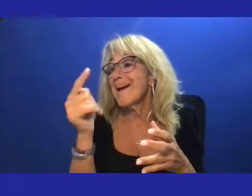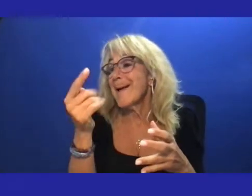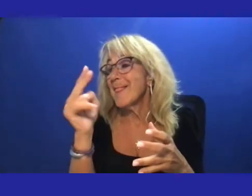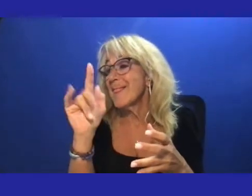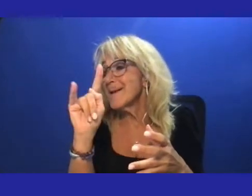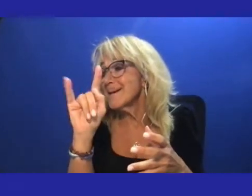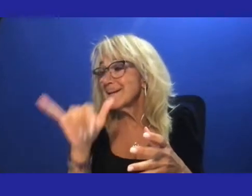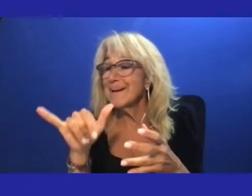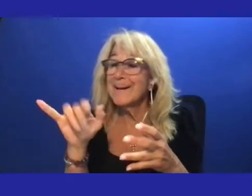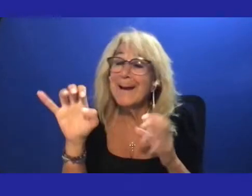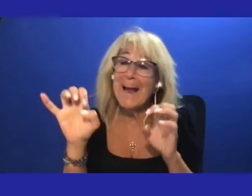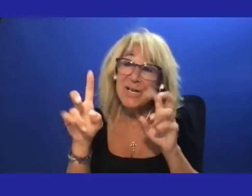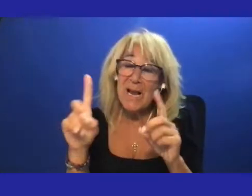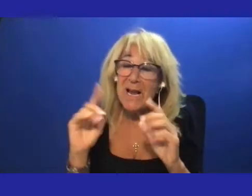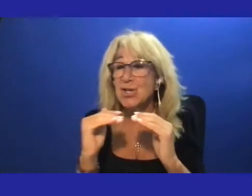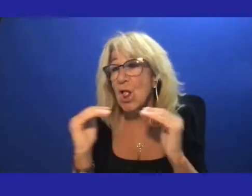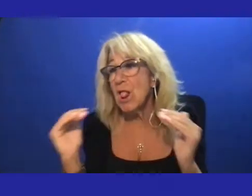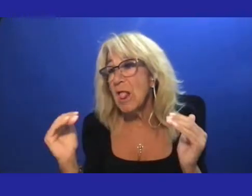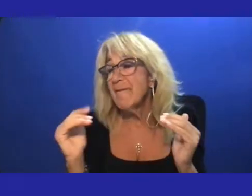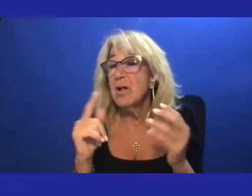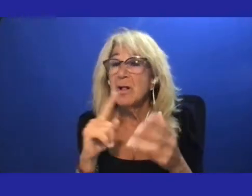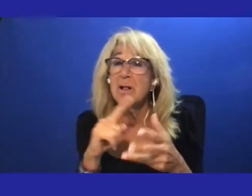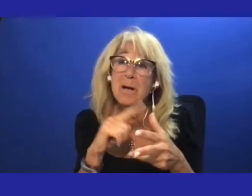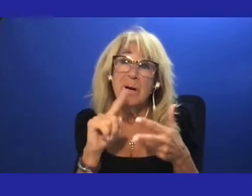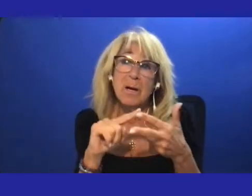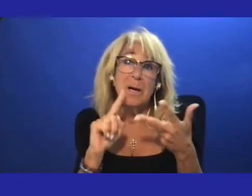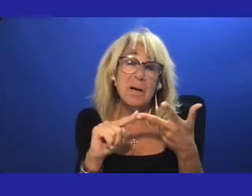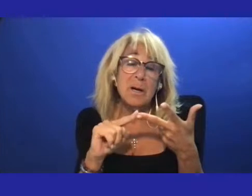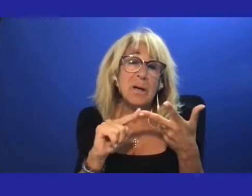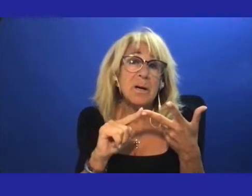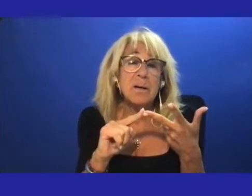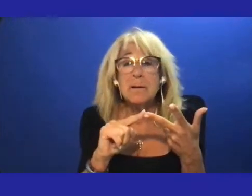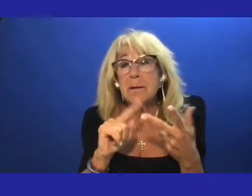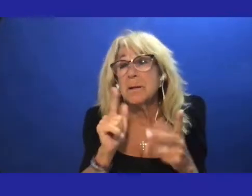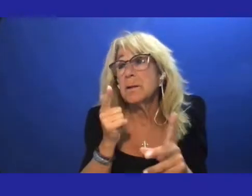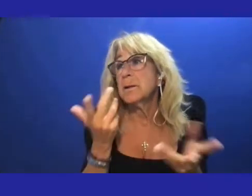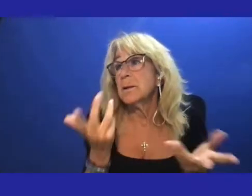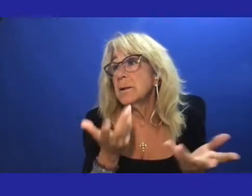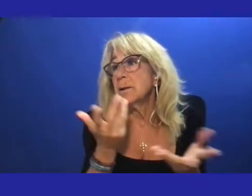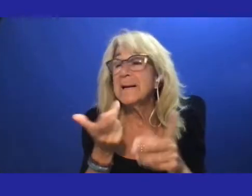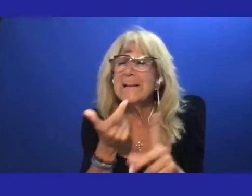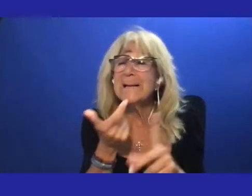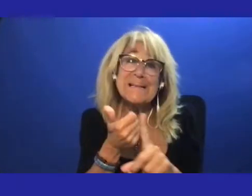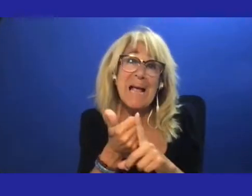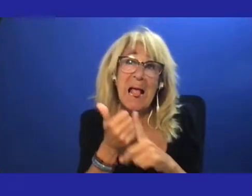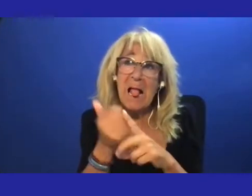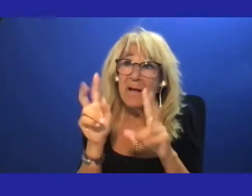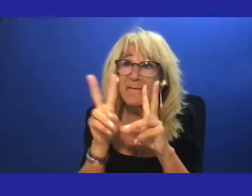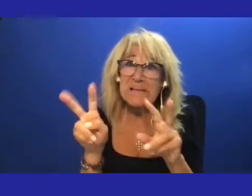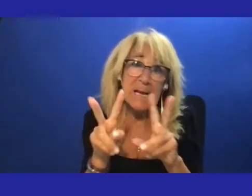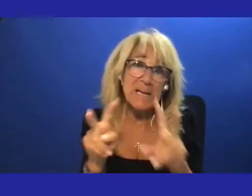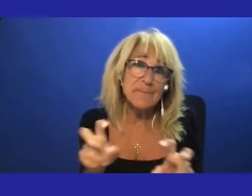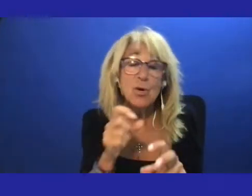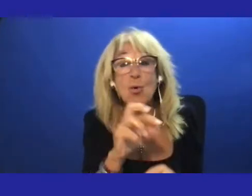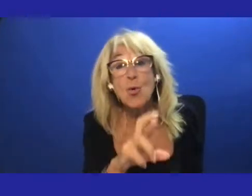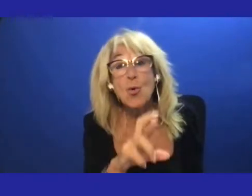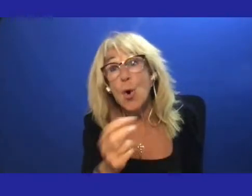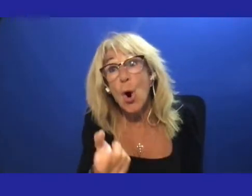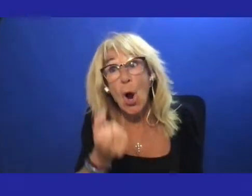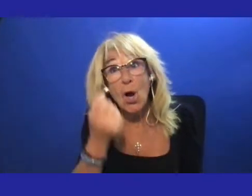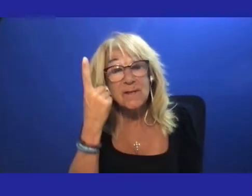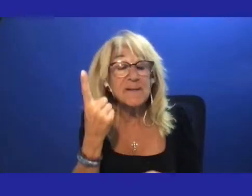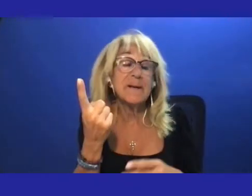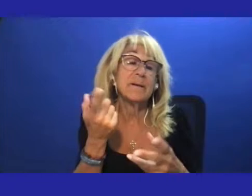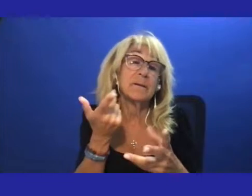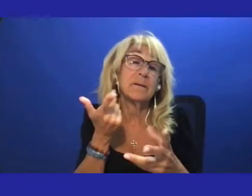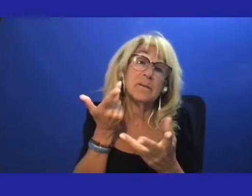education level, a self assessment or understanding of one's mental health and